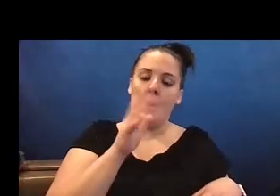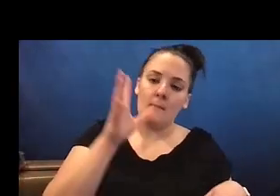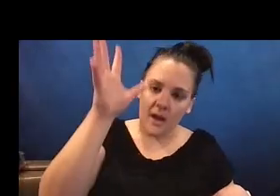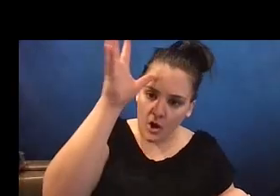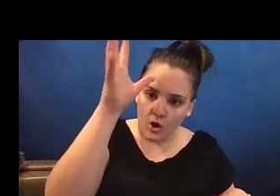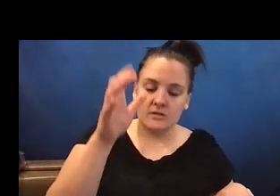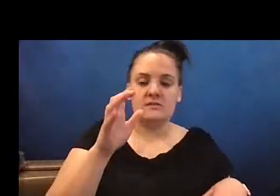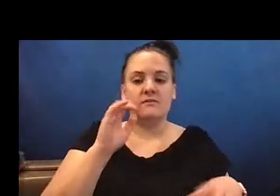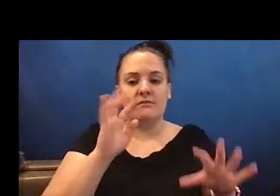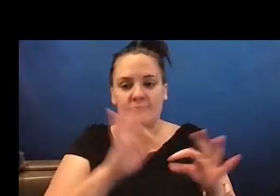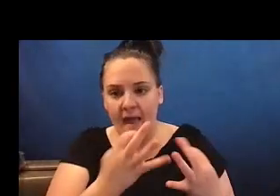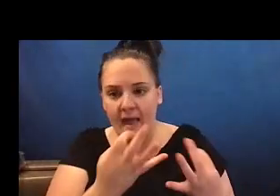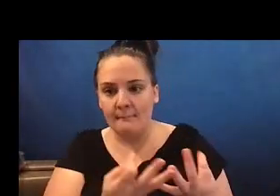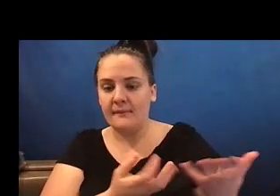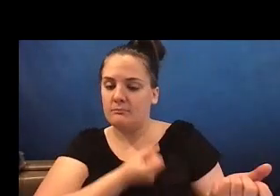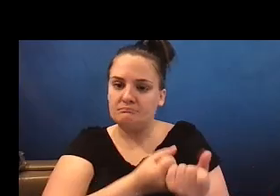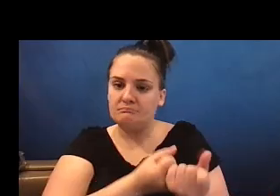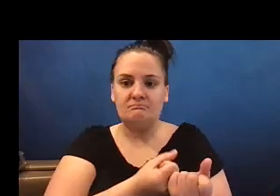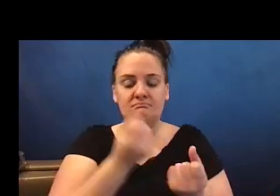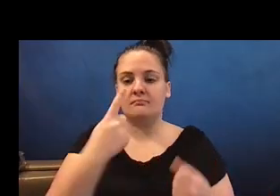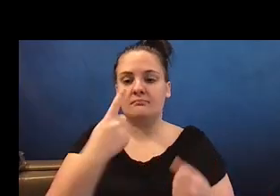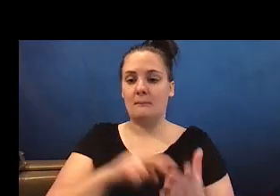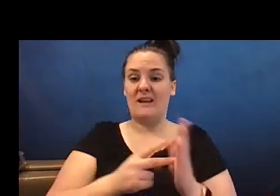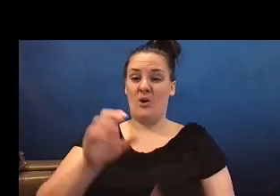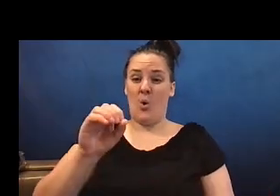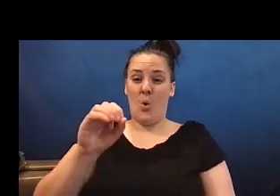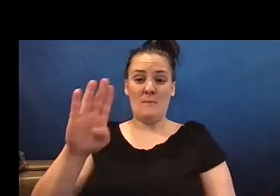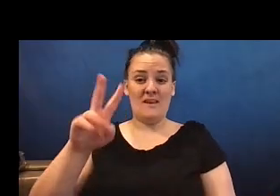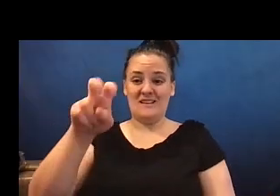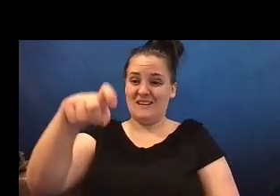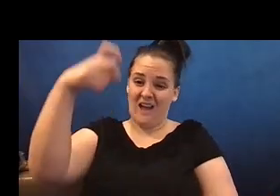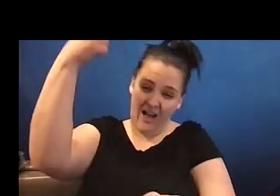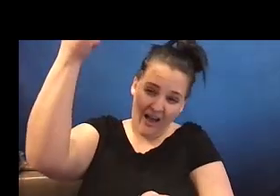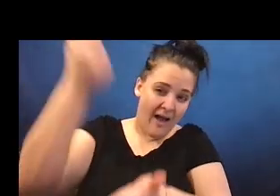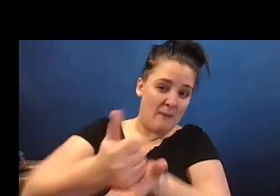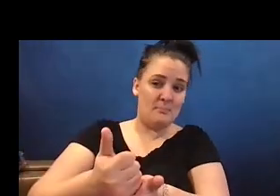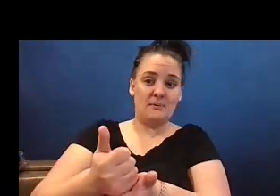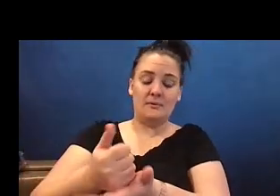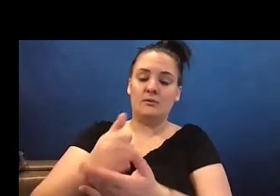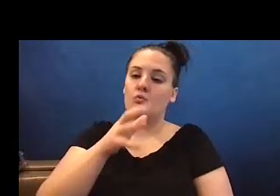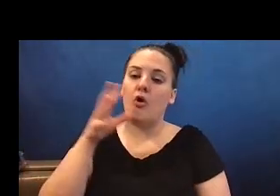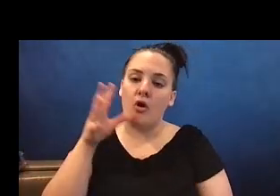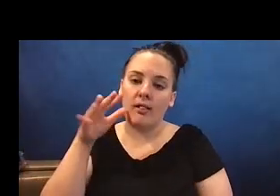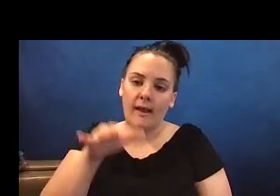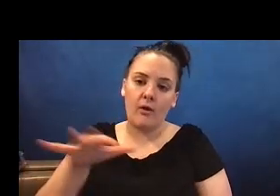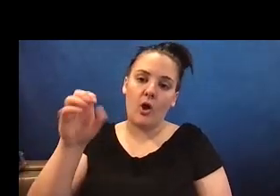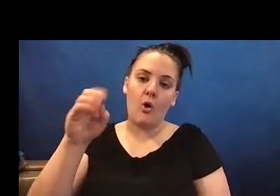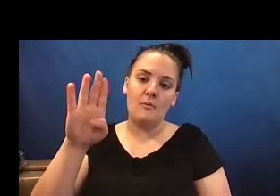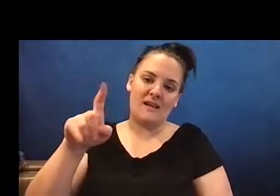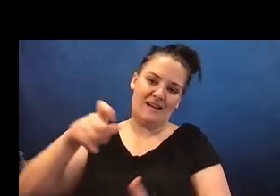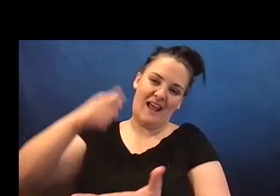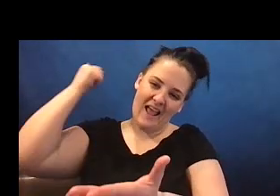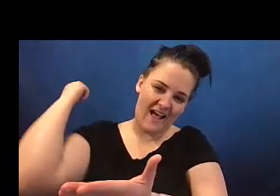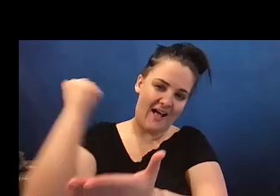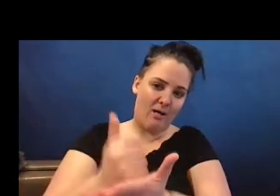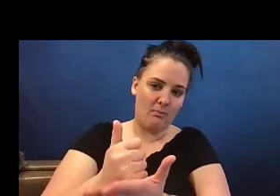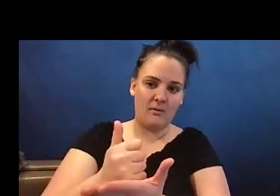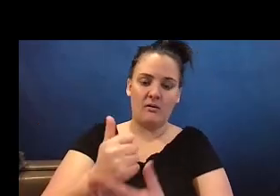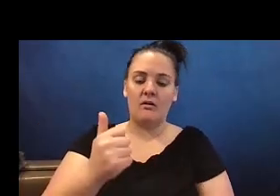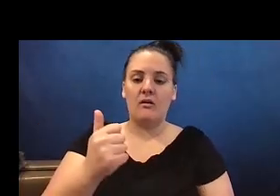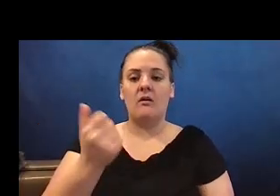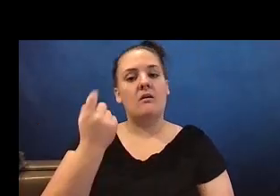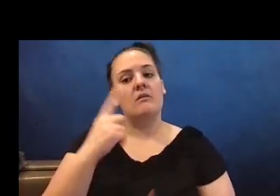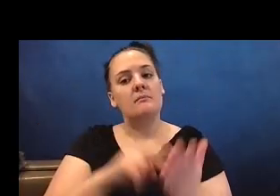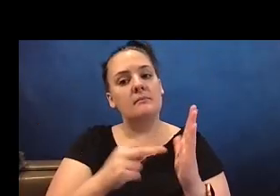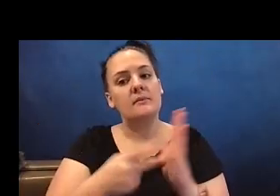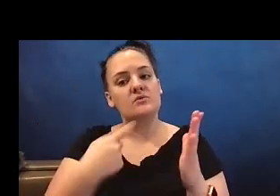parent. So OB needs help. Rural OB needs a lot of help. And we can get through it if we look at the